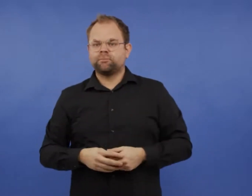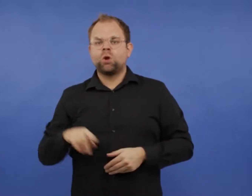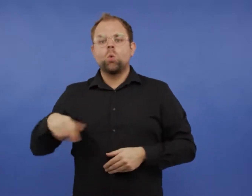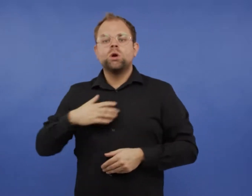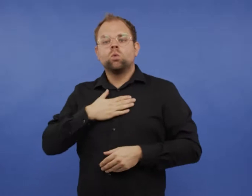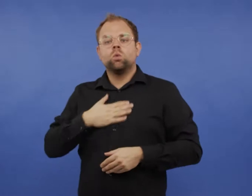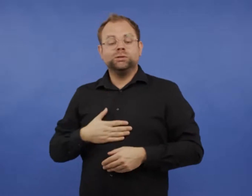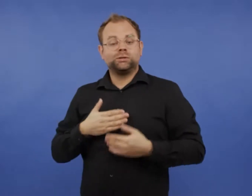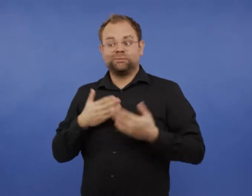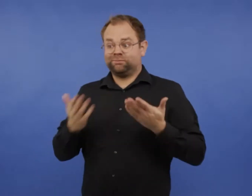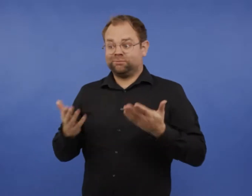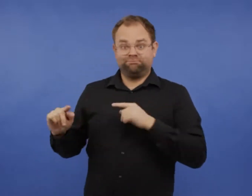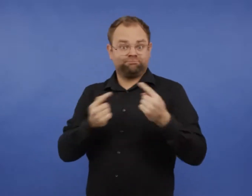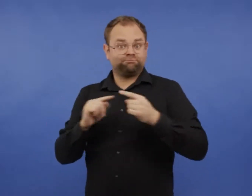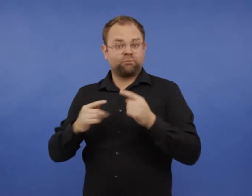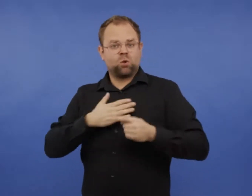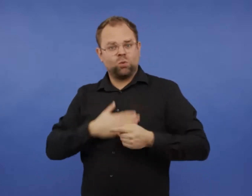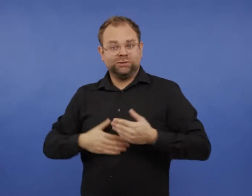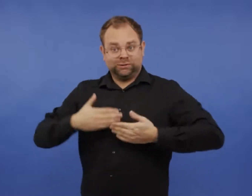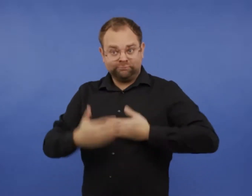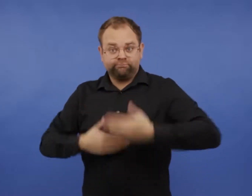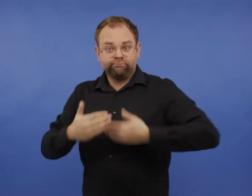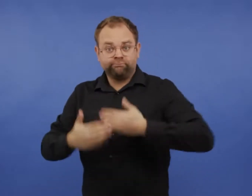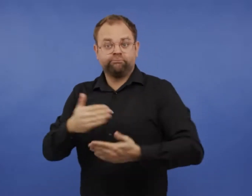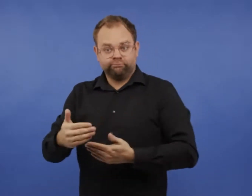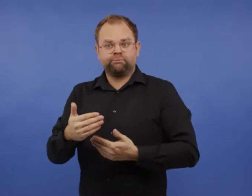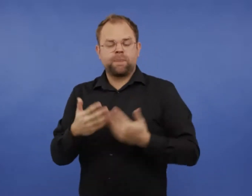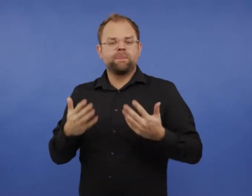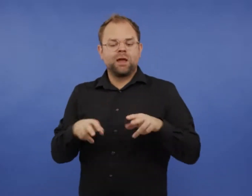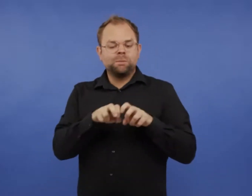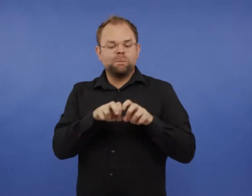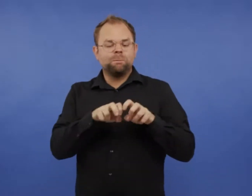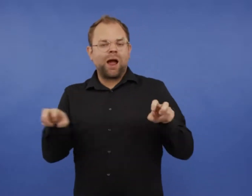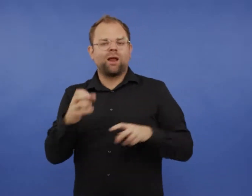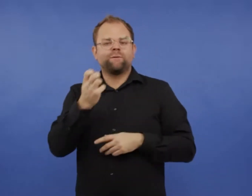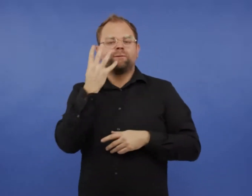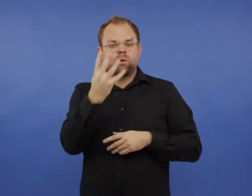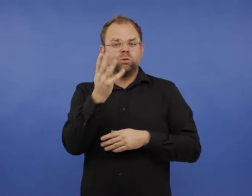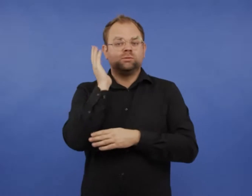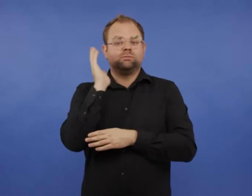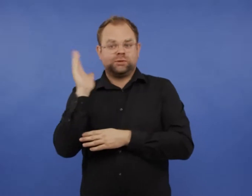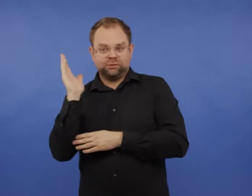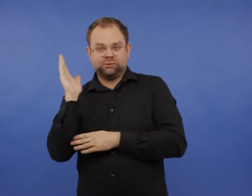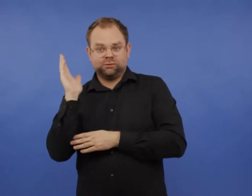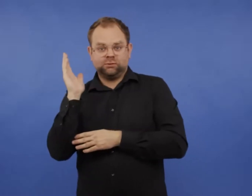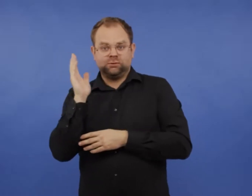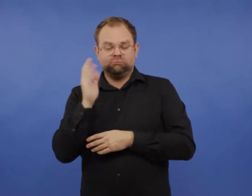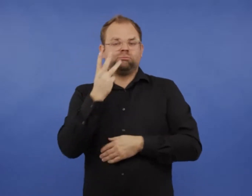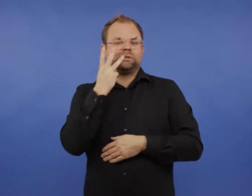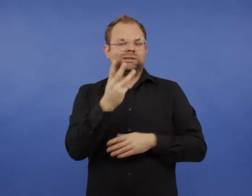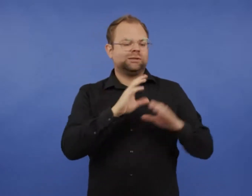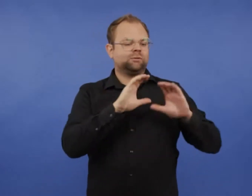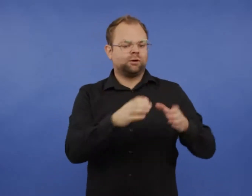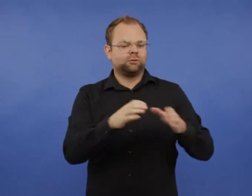Hatim Al-Saka, who is involved with disability rights in Palestine and has contributed to